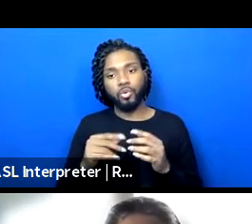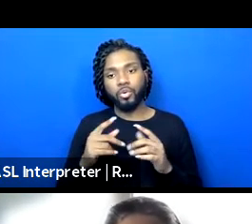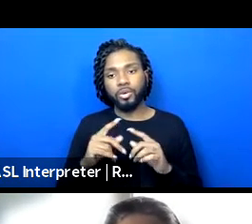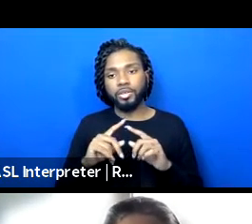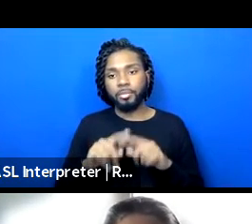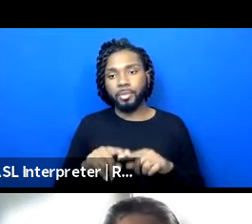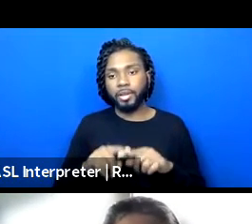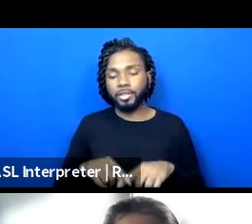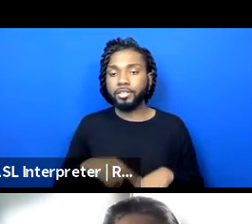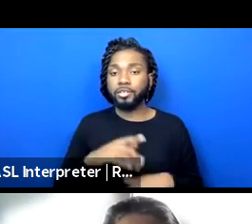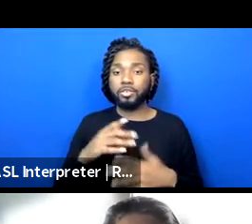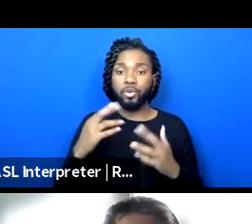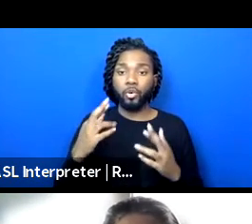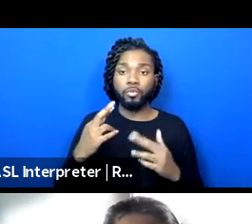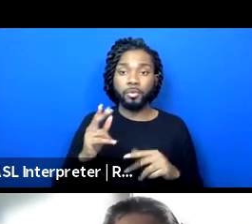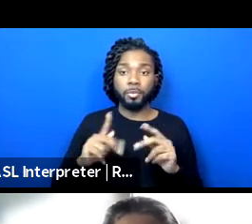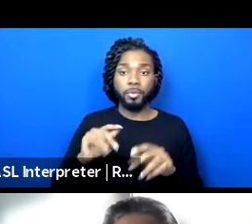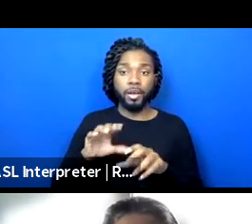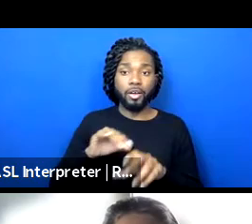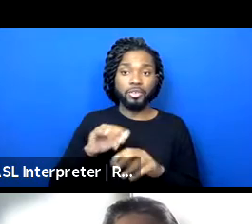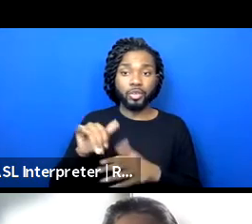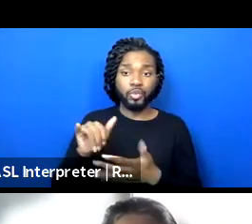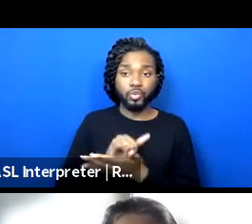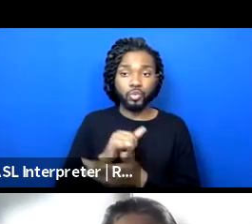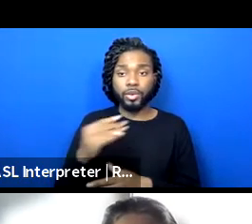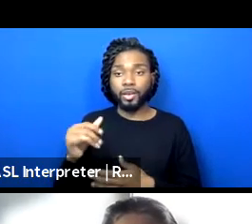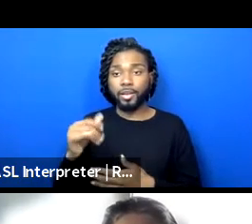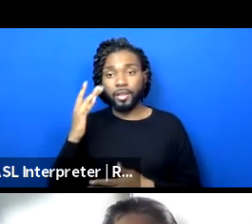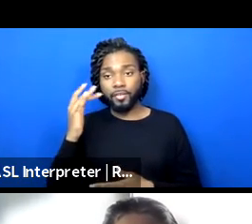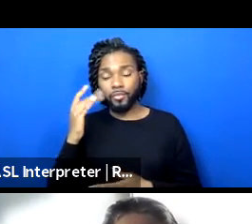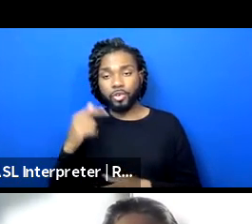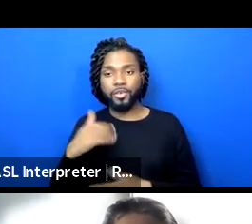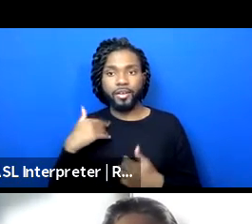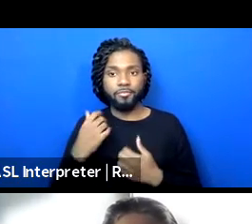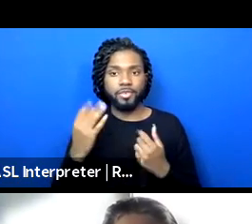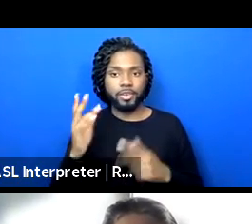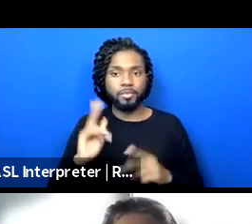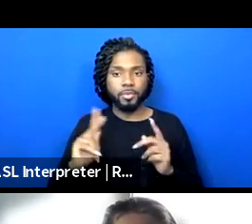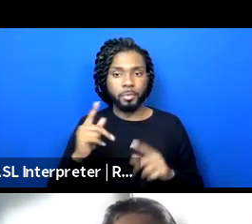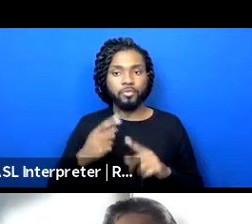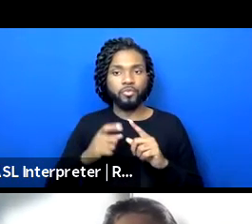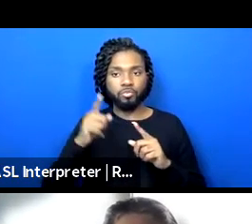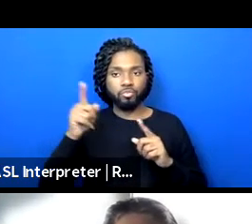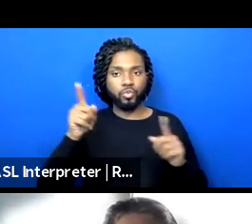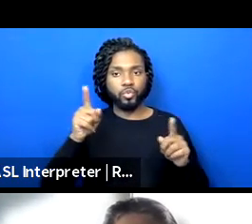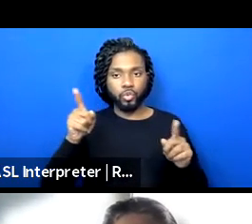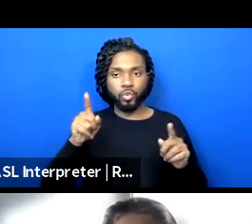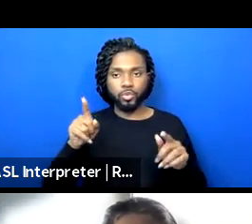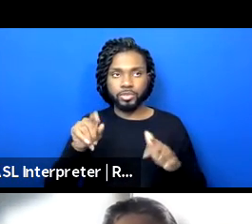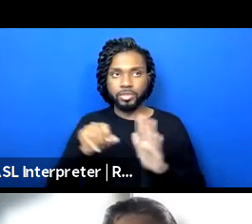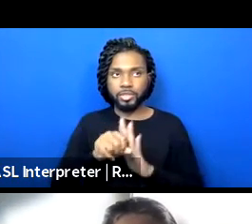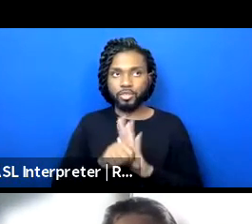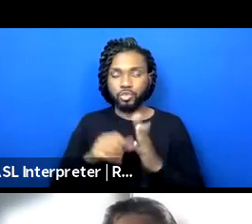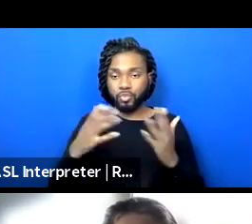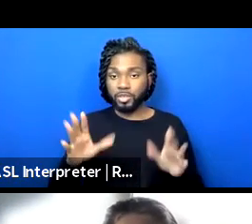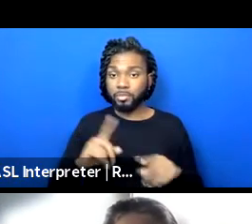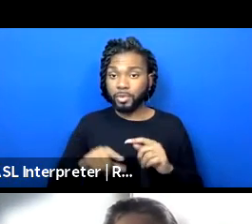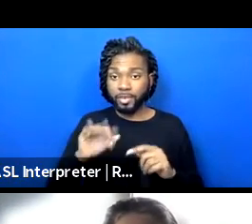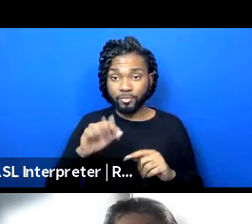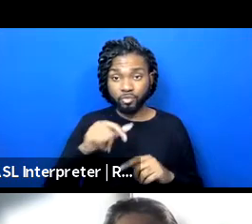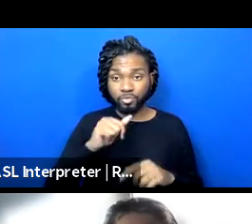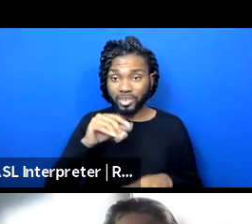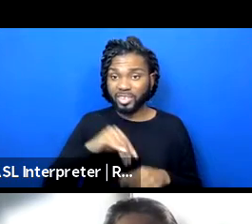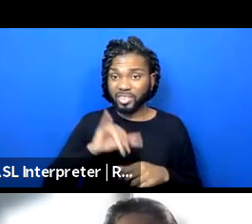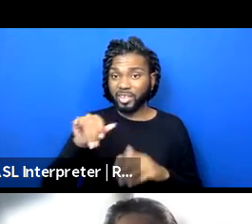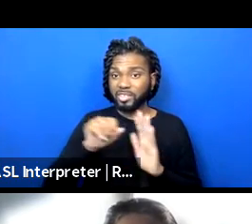from outside of New York and California. You know, we have a lot of folks in the queue from those states already. But if you're not in those states and you'd